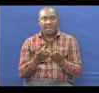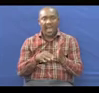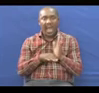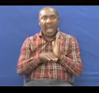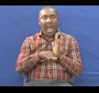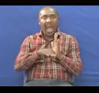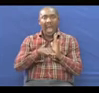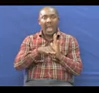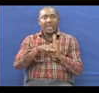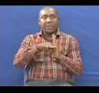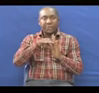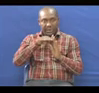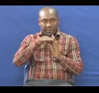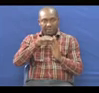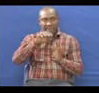age-sexy structure.